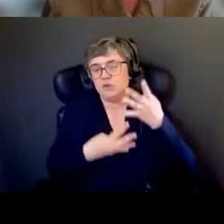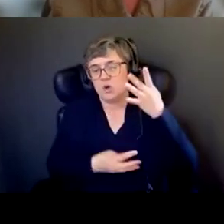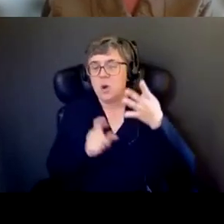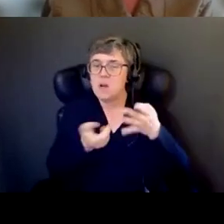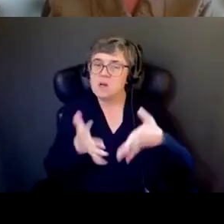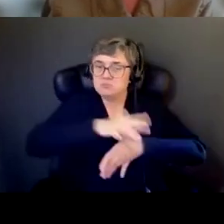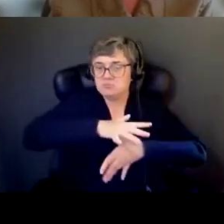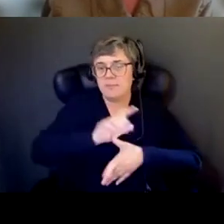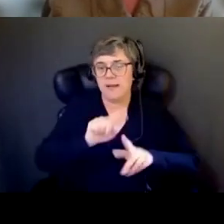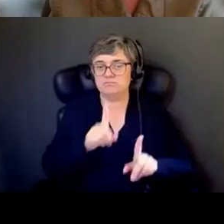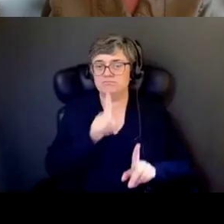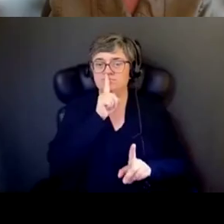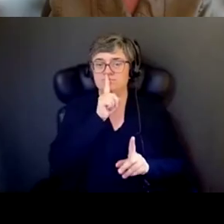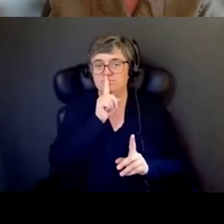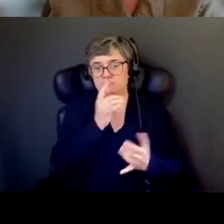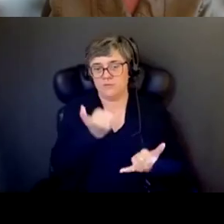Joanne.